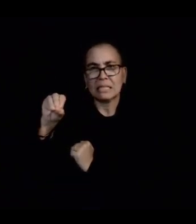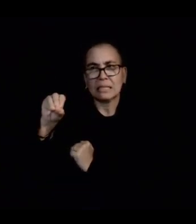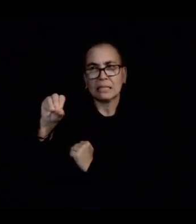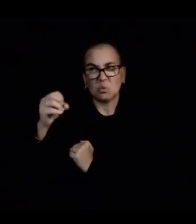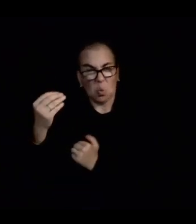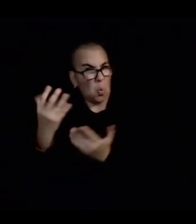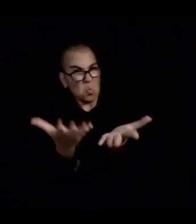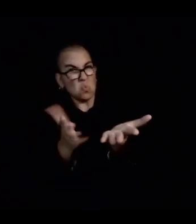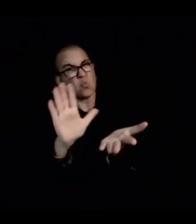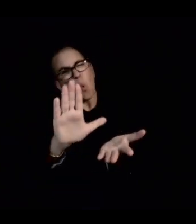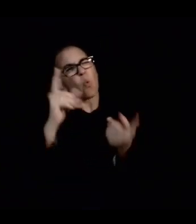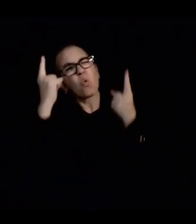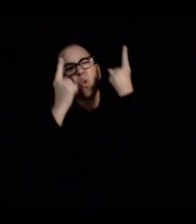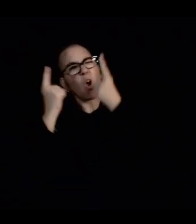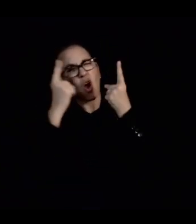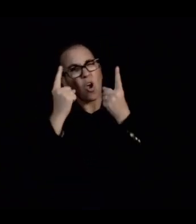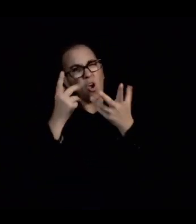be in any way possible?